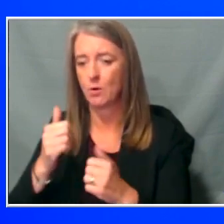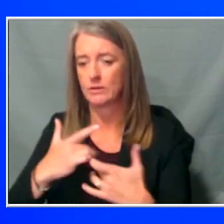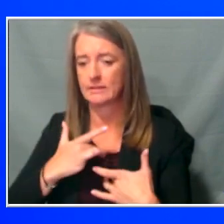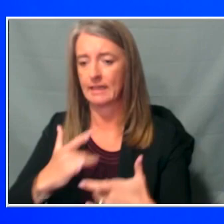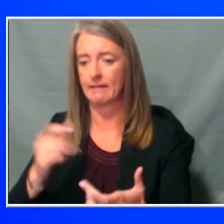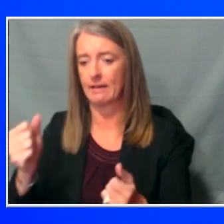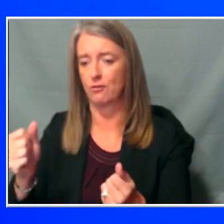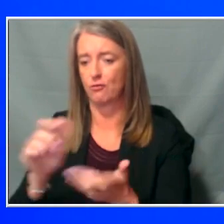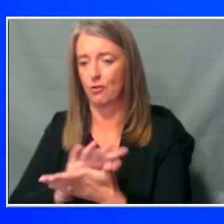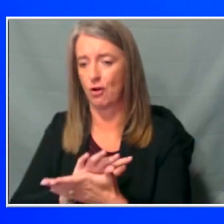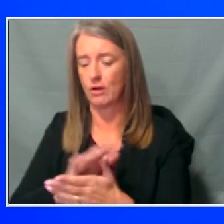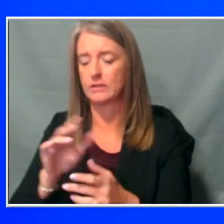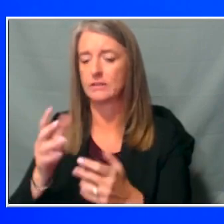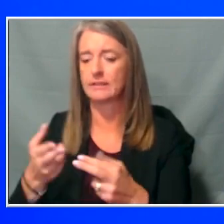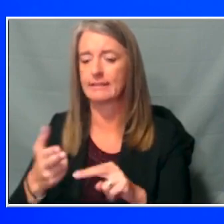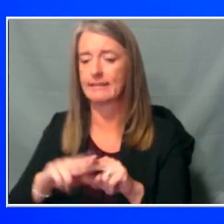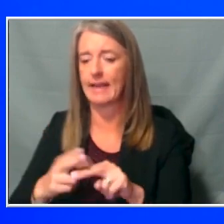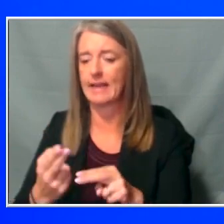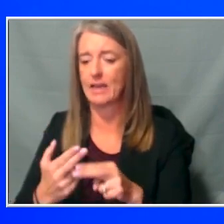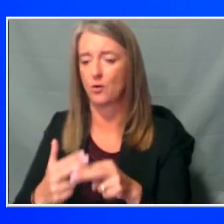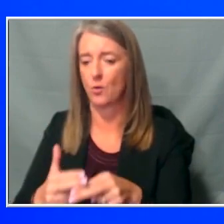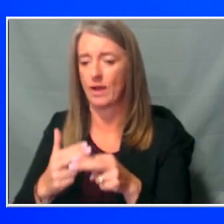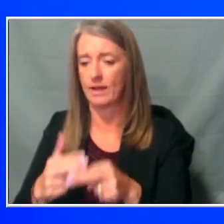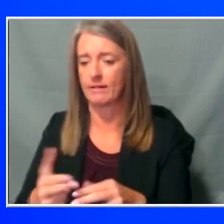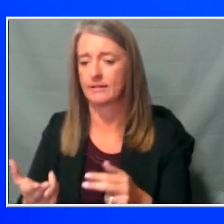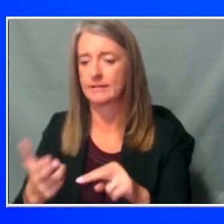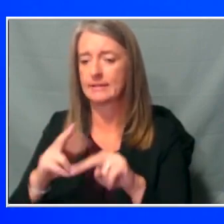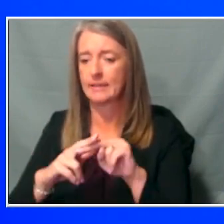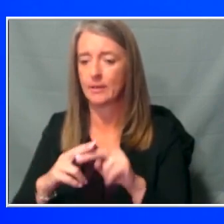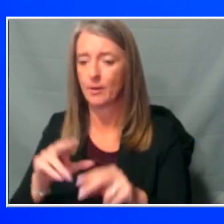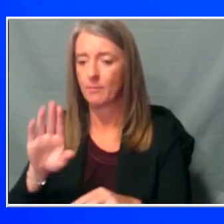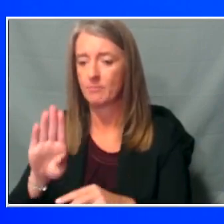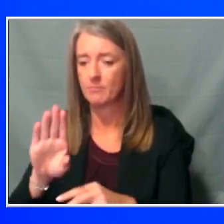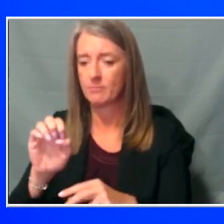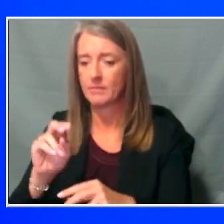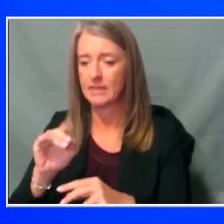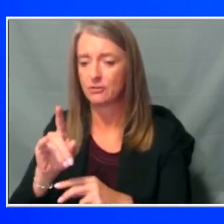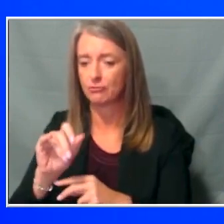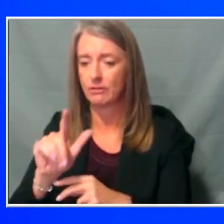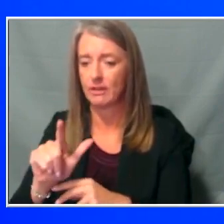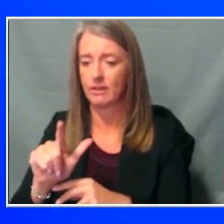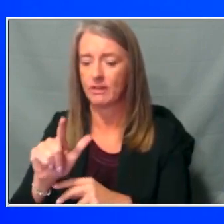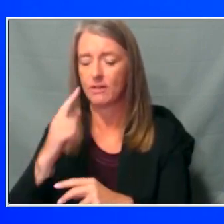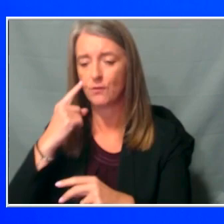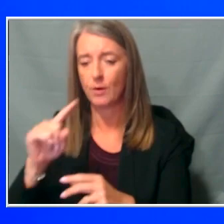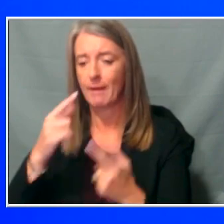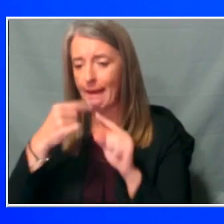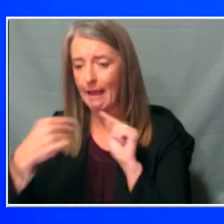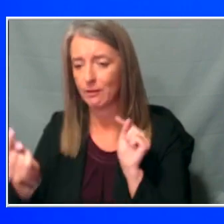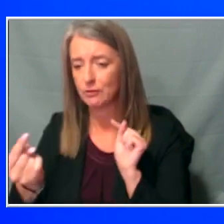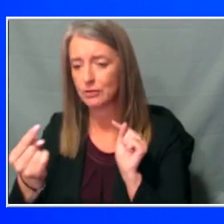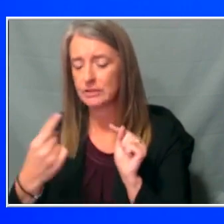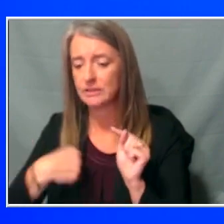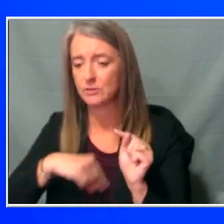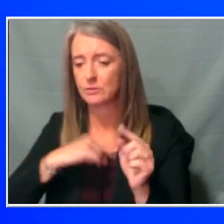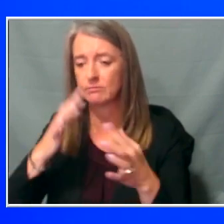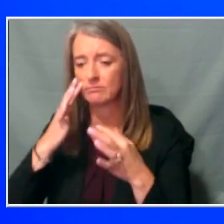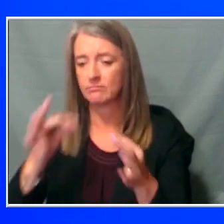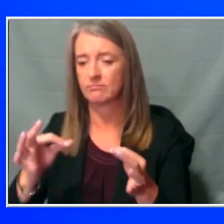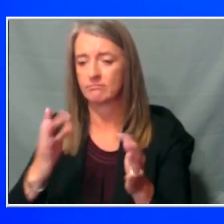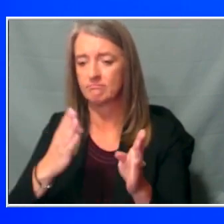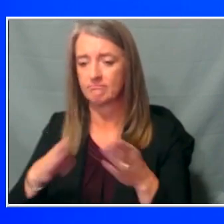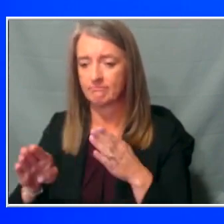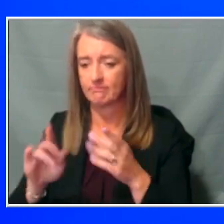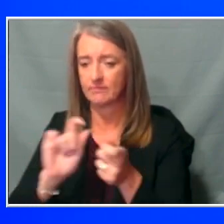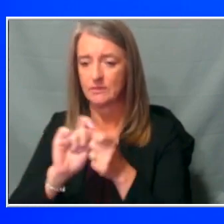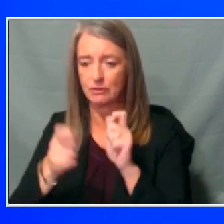cause, on top of gaining the weight, on top of Benadryl for my allergies. So we decided that we were going to make a plan,